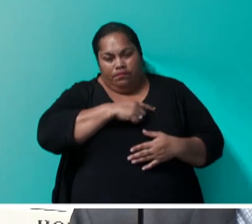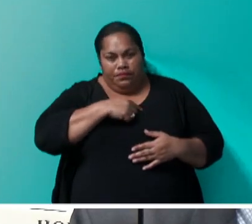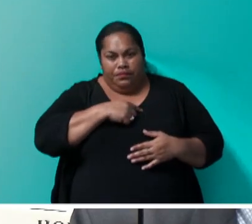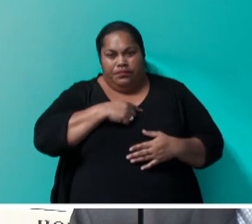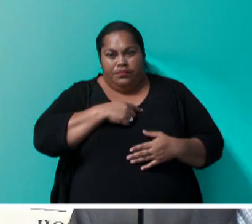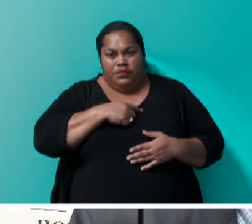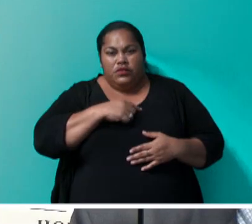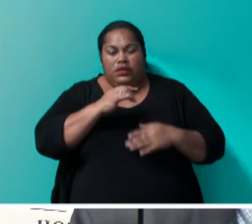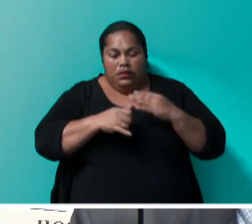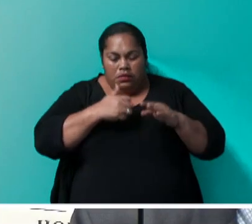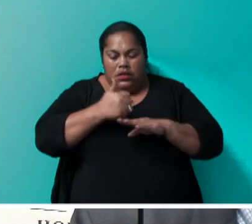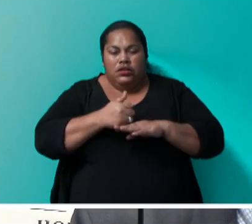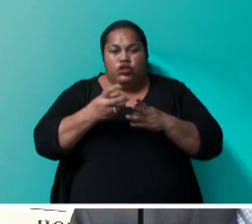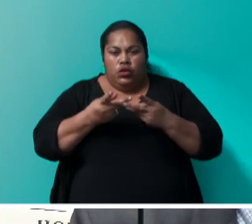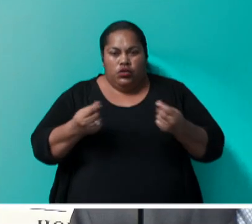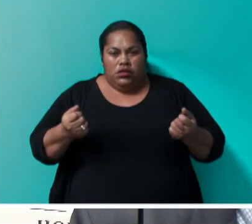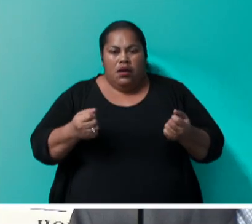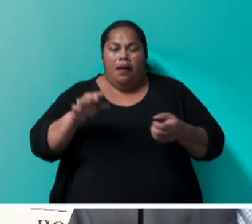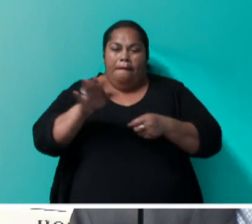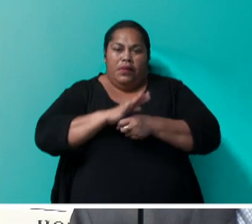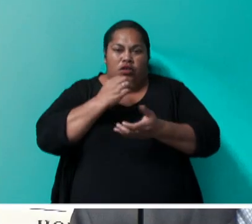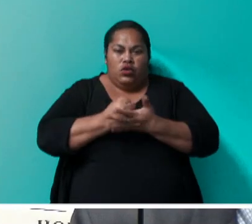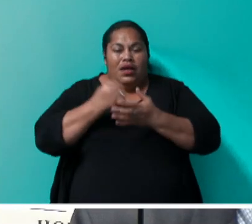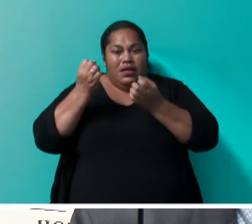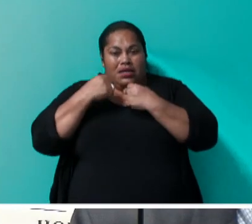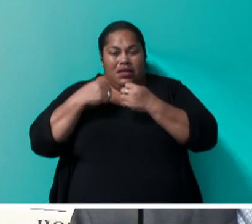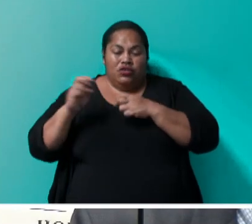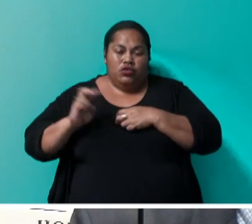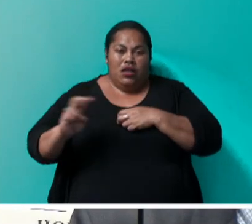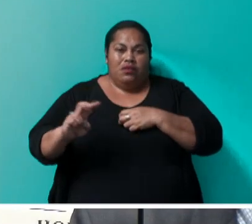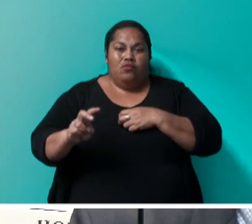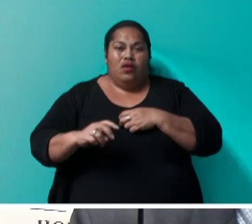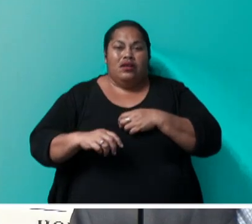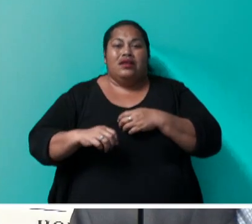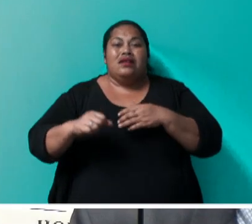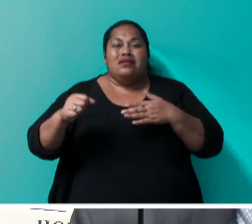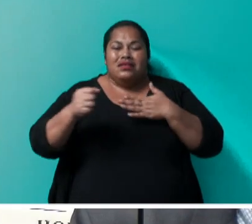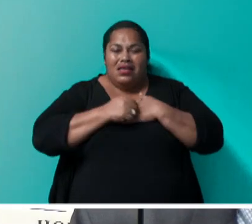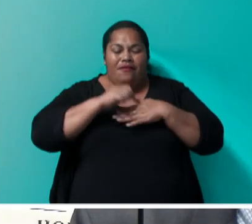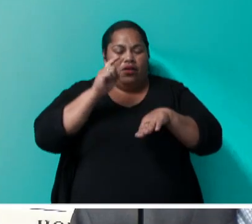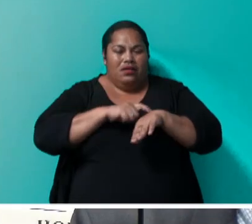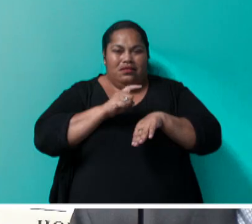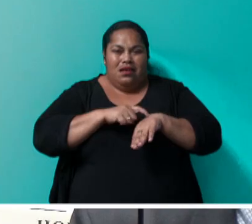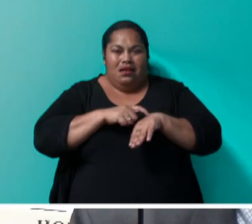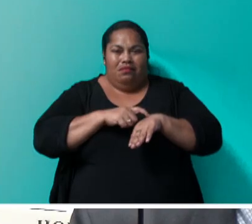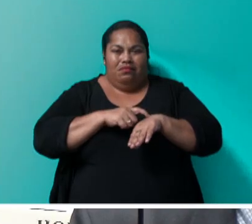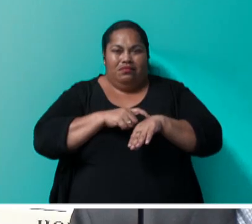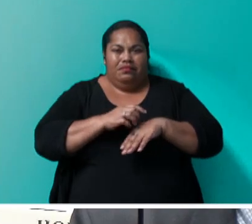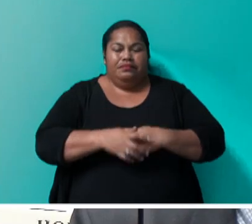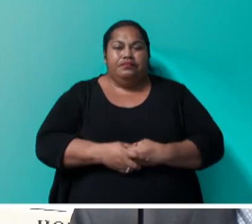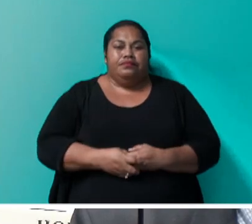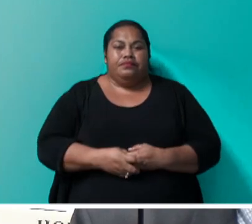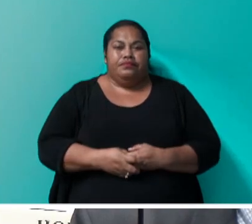implementing solutions that ensure cane is transported efficiently, safely, and on time to our mills. So